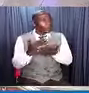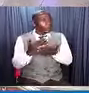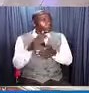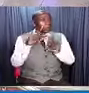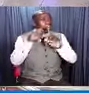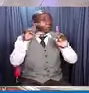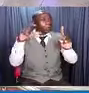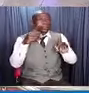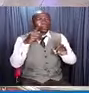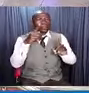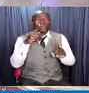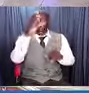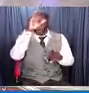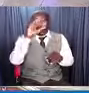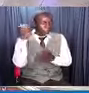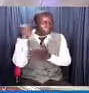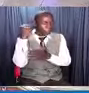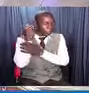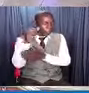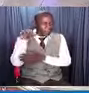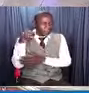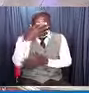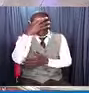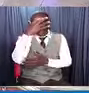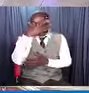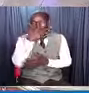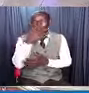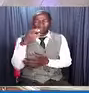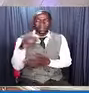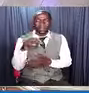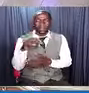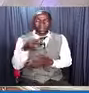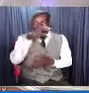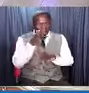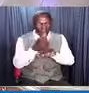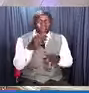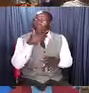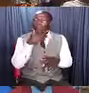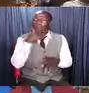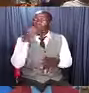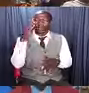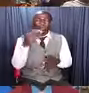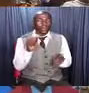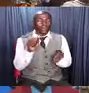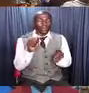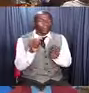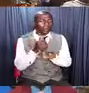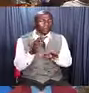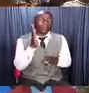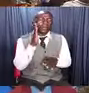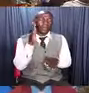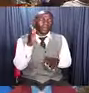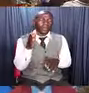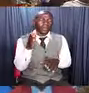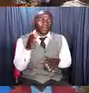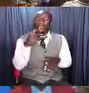may you uplift him na in accordance Mungu with your word. Na wewe Mungu wa Jacob. And you the Lord of Jacob Isaac. Mungu wa baba missionary. The God of our missionary. Na mama mwanzilishi. And our